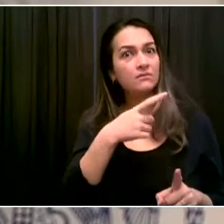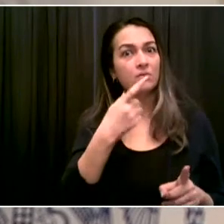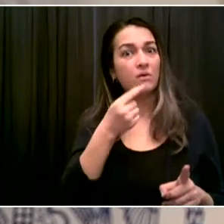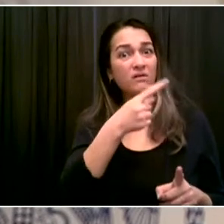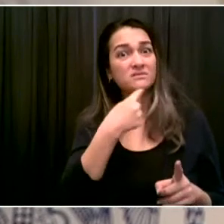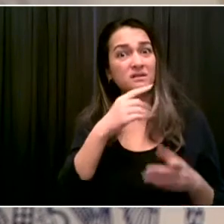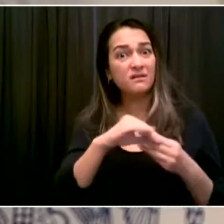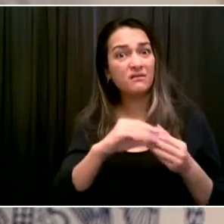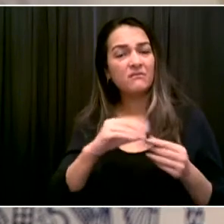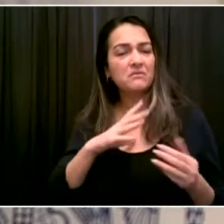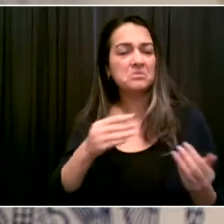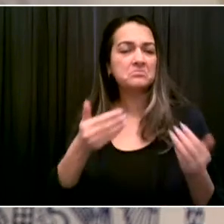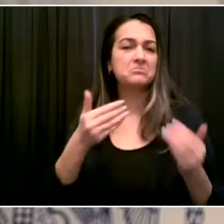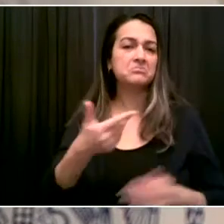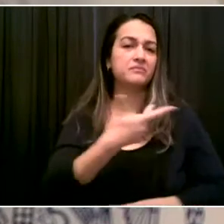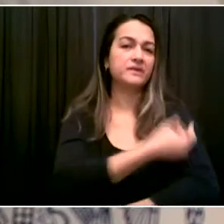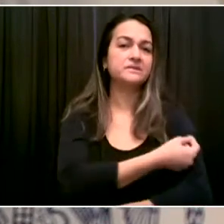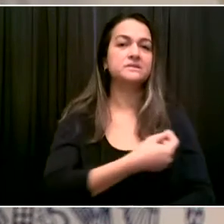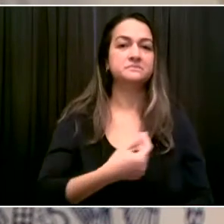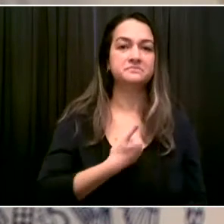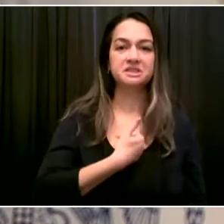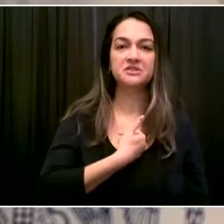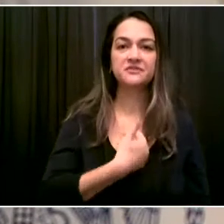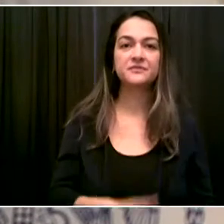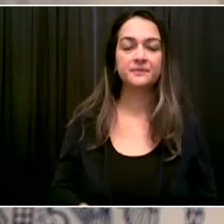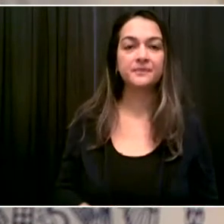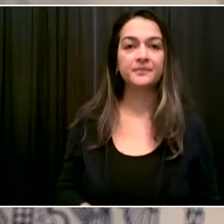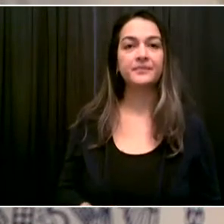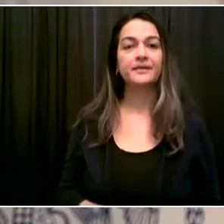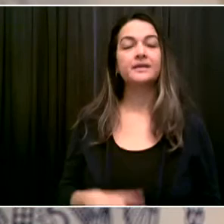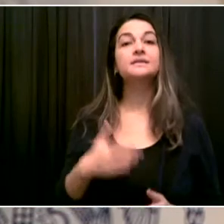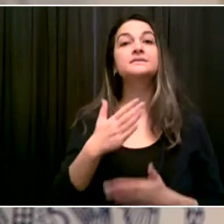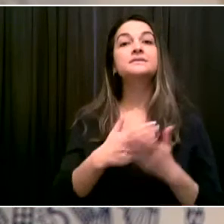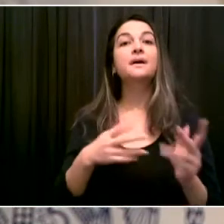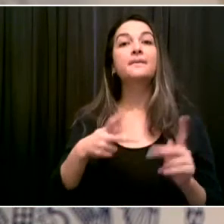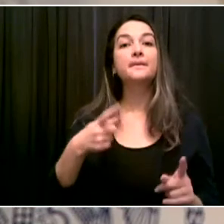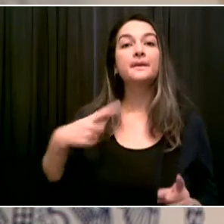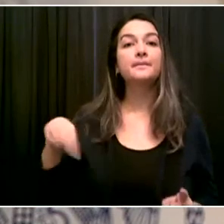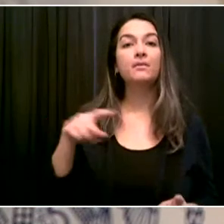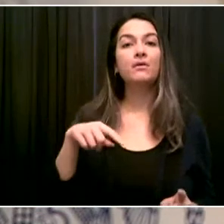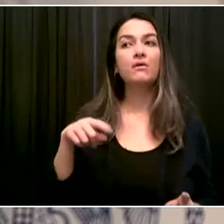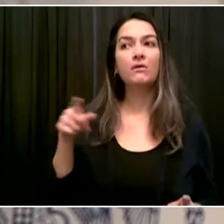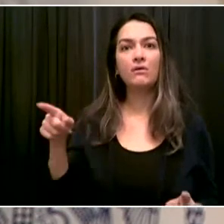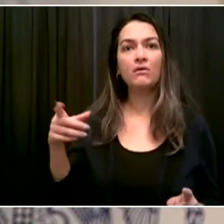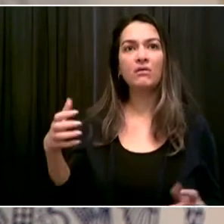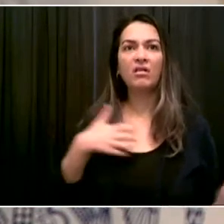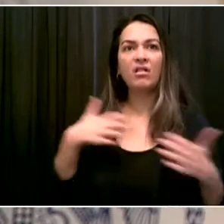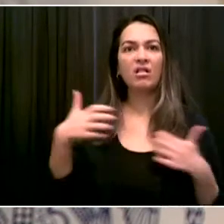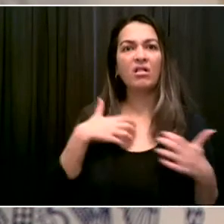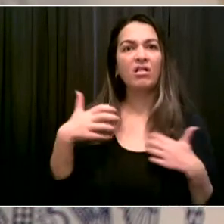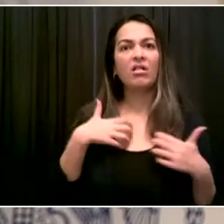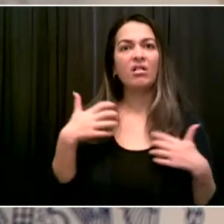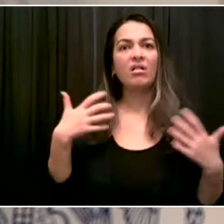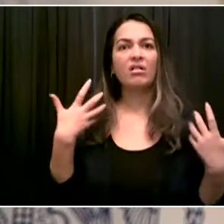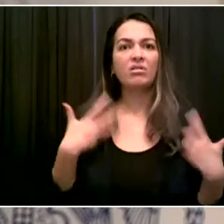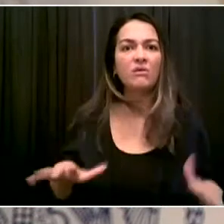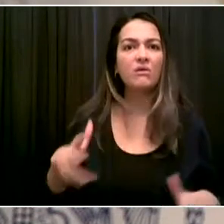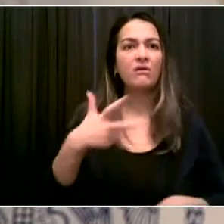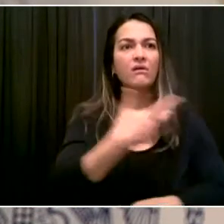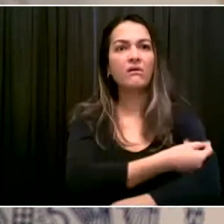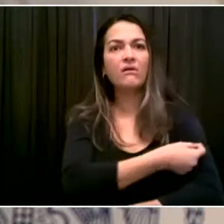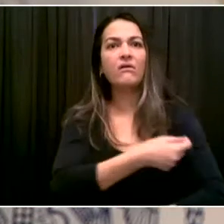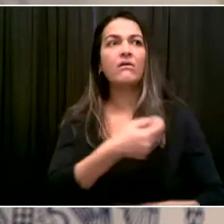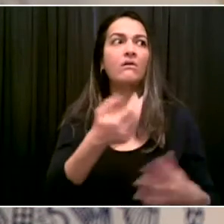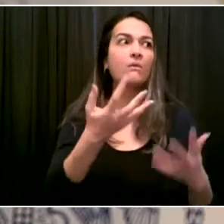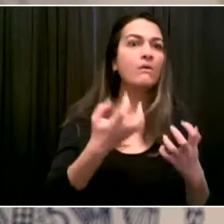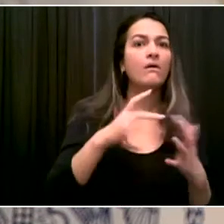get a lot of attention, but if you really look overall, you get a whole lot of cooperation in something like this. In fact, a lot of business owners have told us